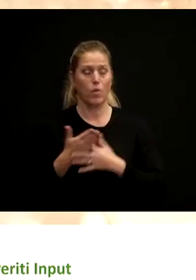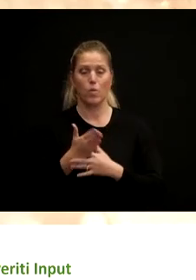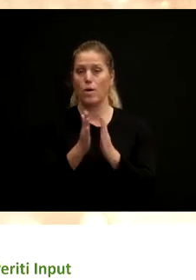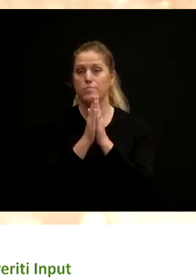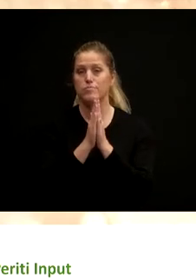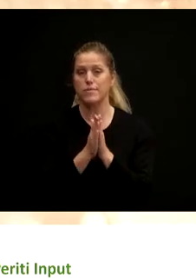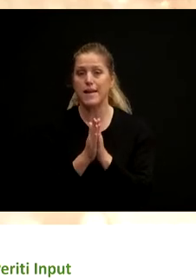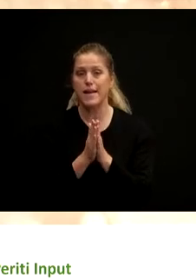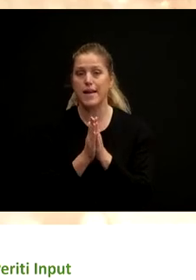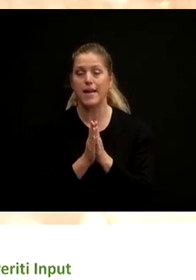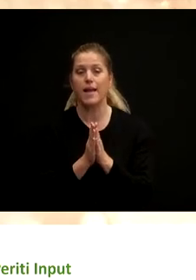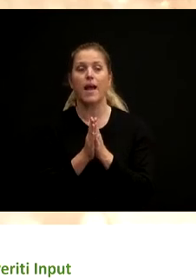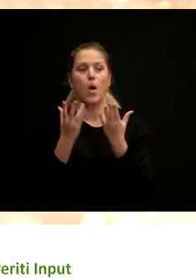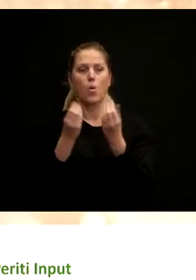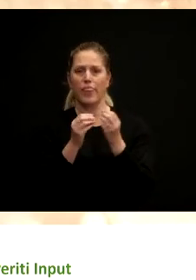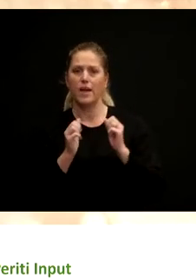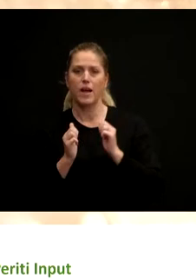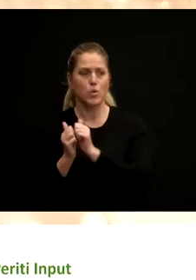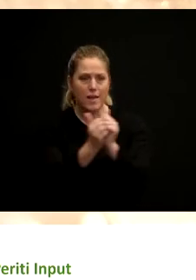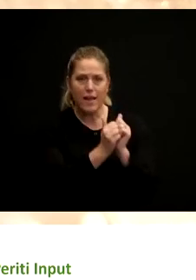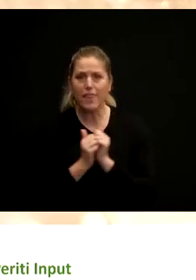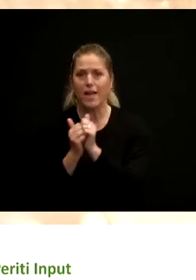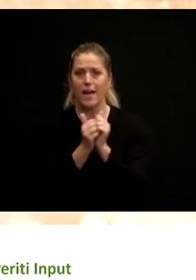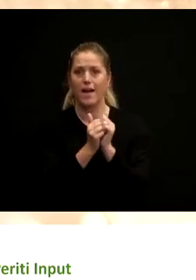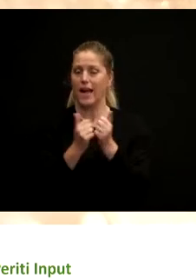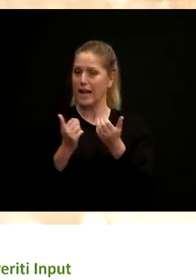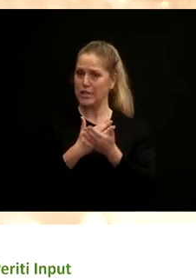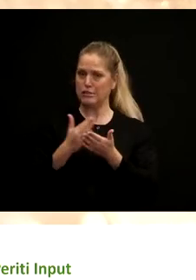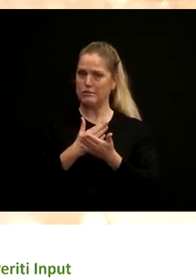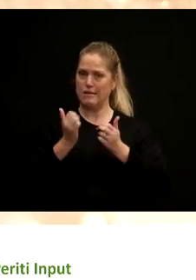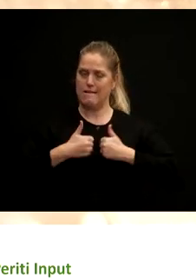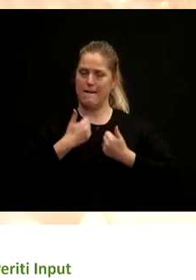our being together and sharing faith.